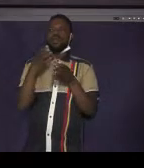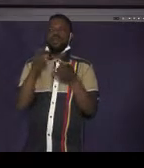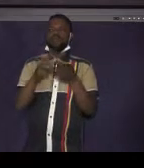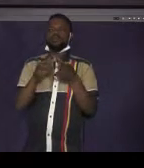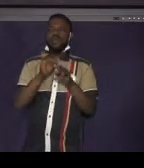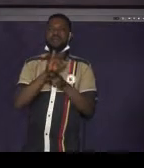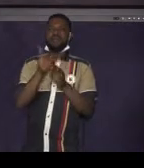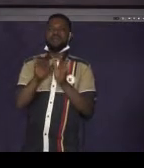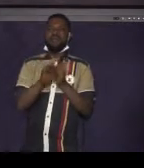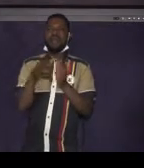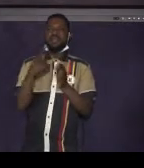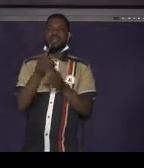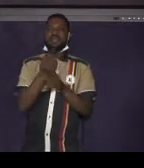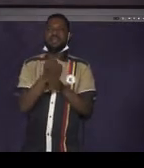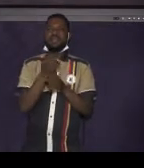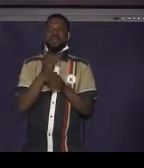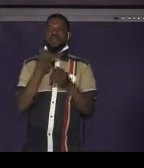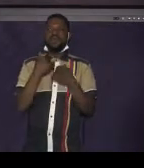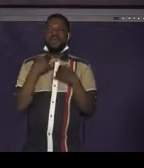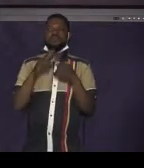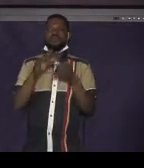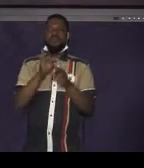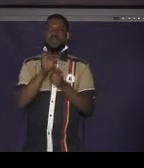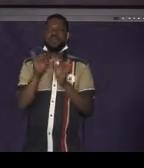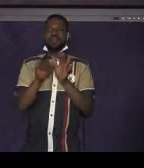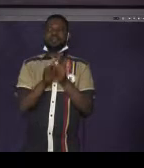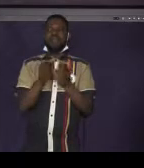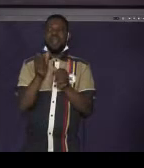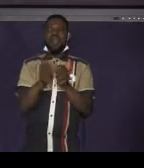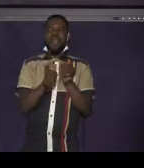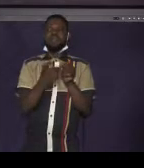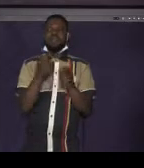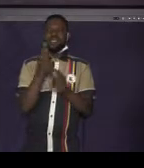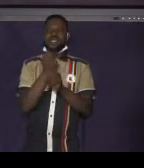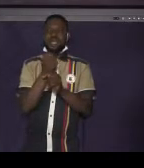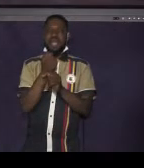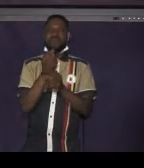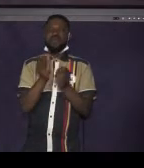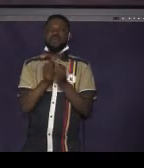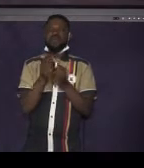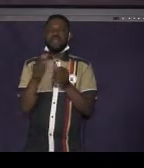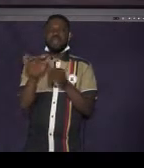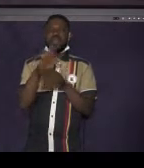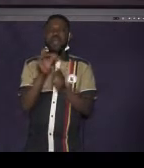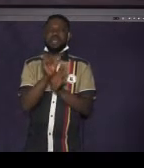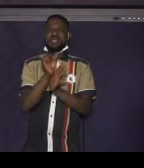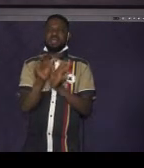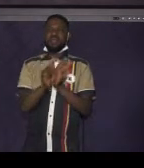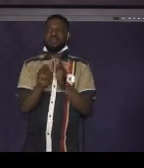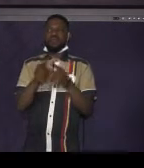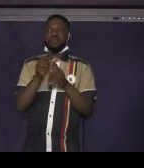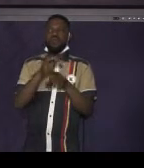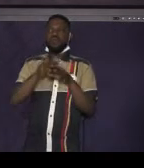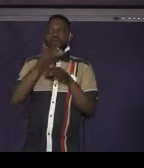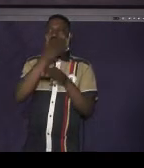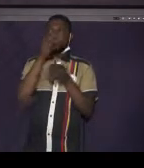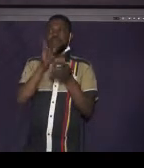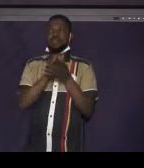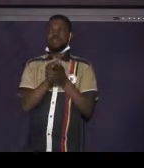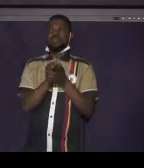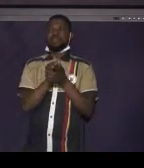to identify the term, you have to identify every term with their sign. So don't forget that